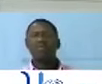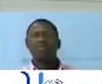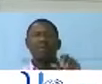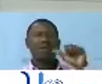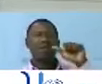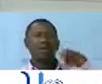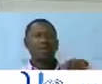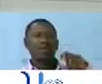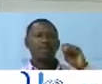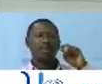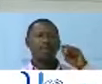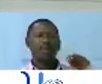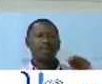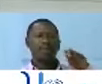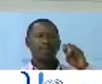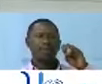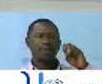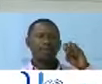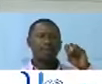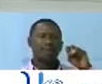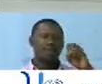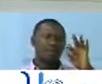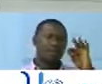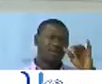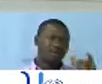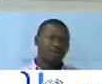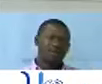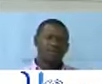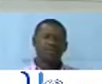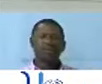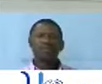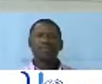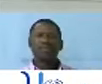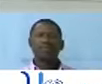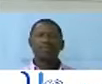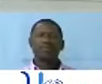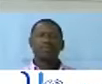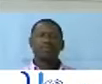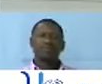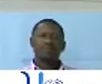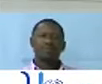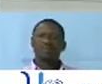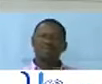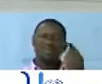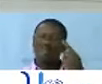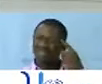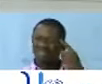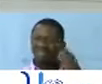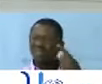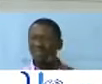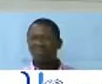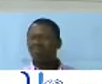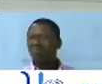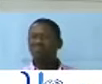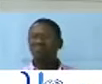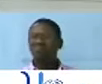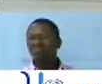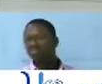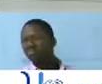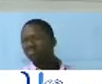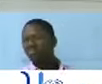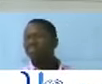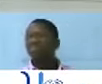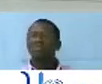or paragraph here and there. Lo xamne ni jëgël nañ ko lu jëm ci wali Amnesty wala len way dañ koy tege bo rek. This was the first